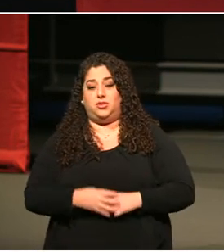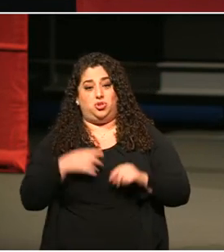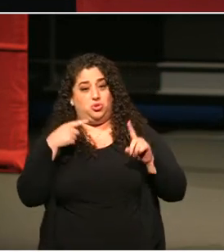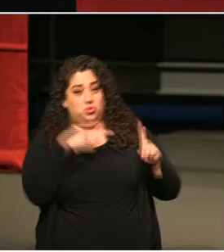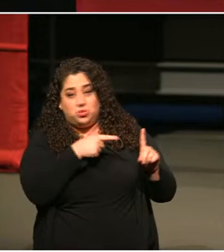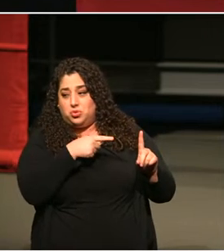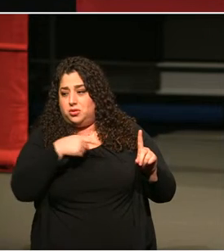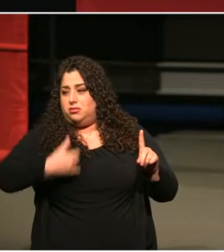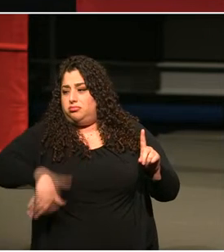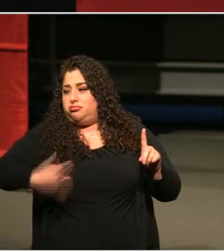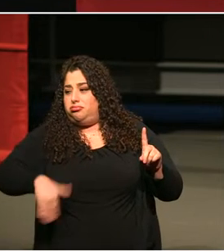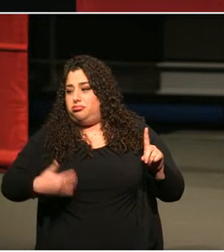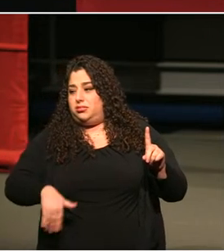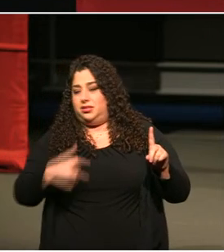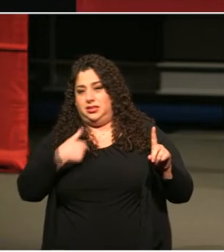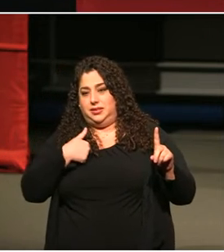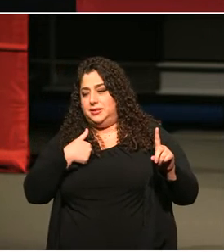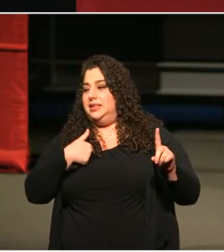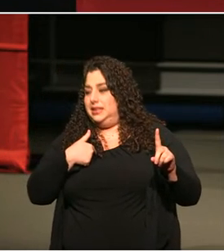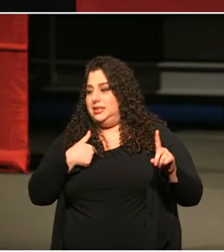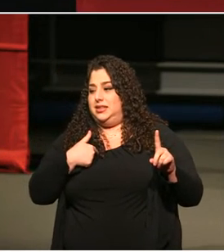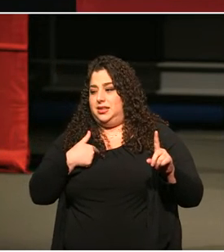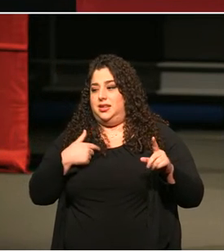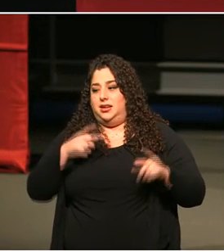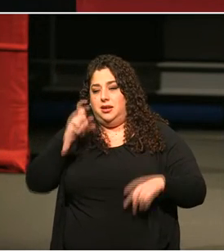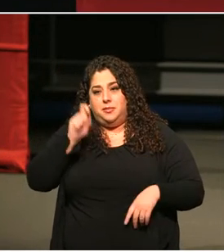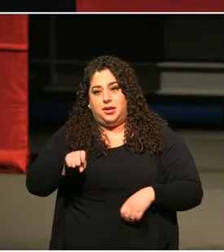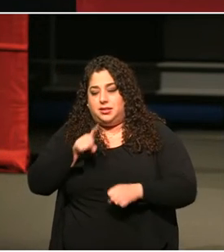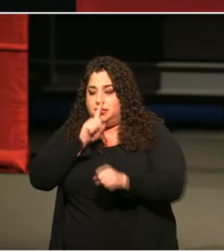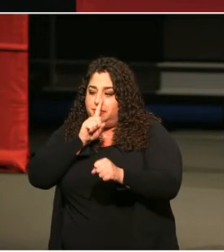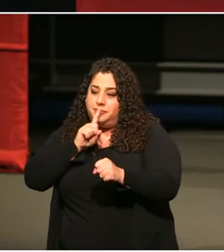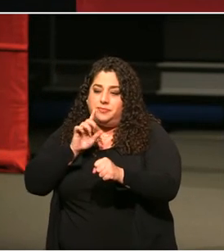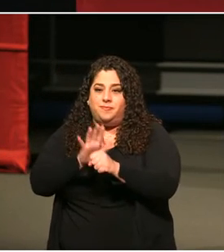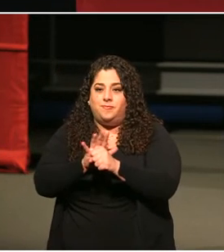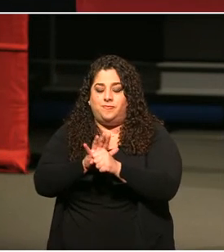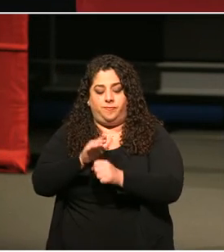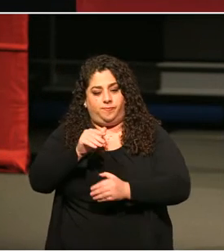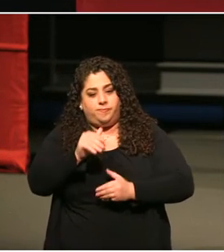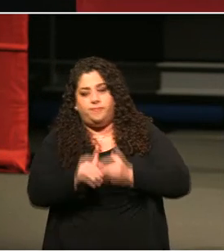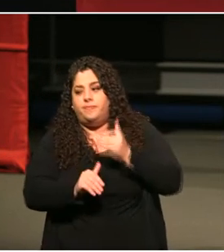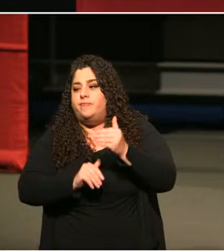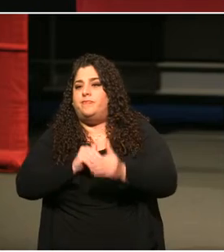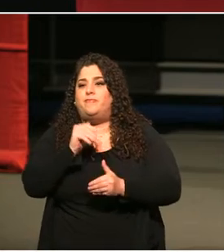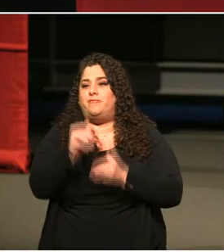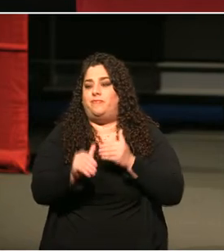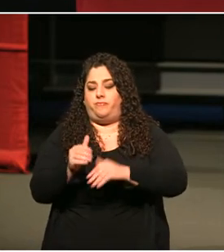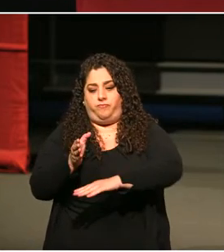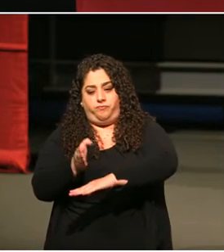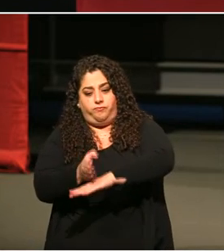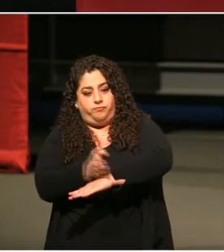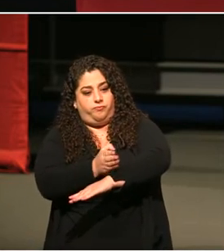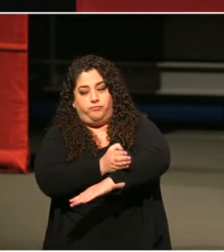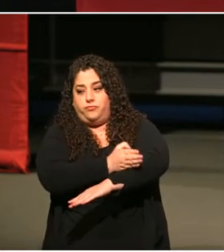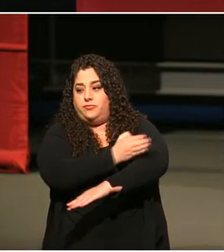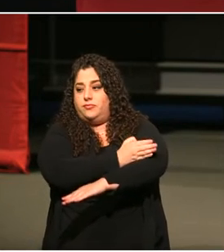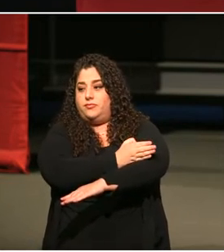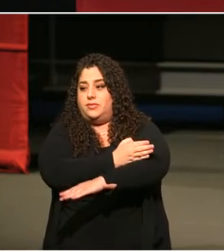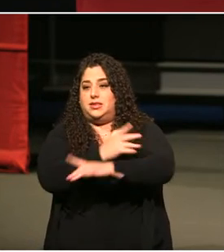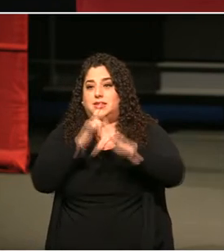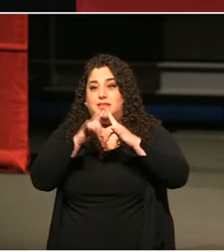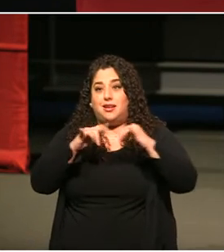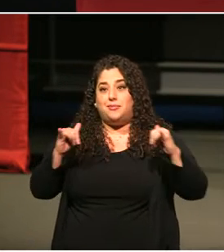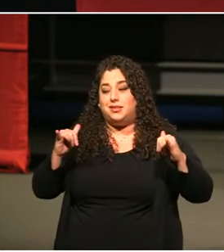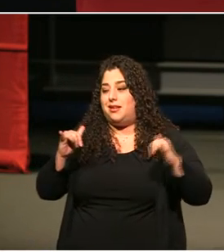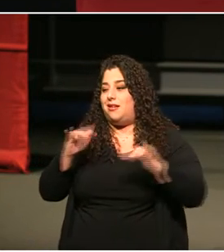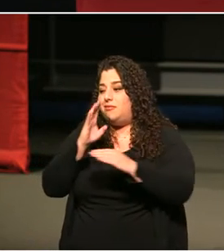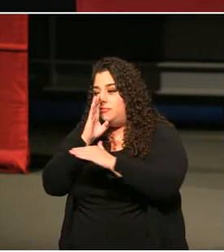The Academy remains committed to progress with humble acknowledgement that there is much to do. It is through moments like